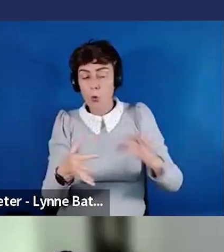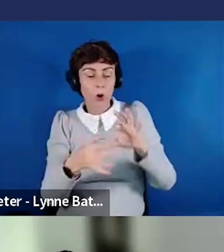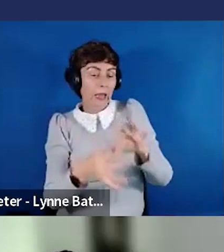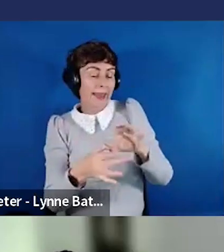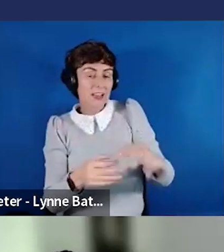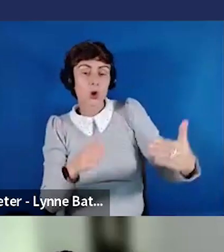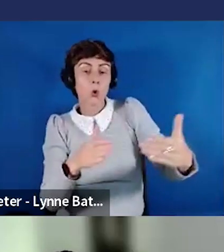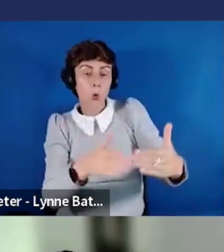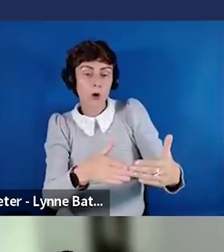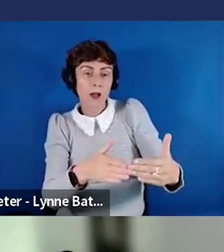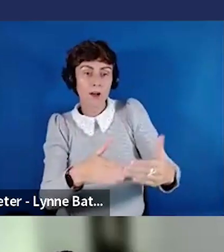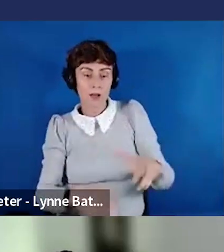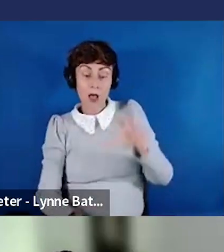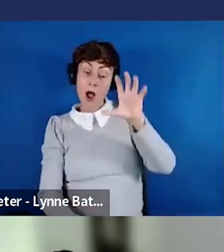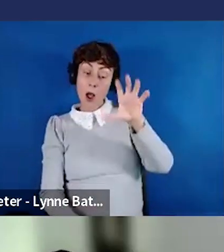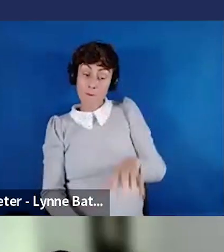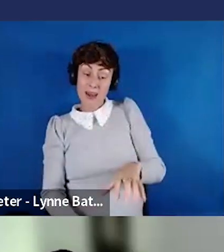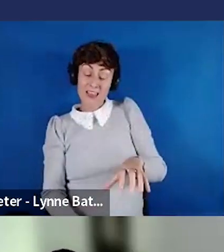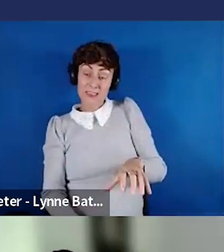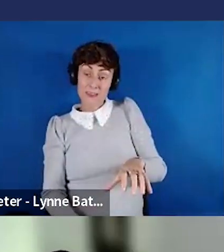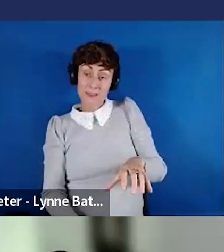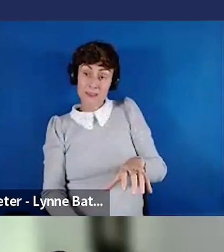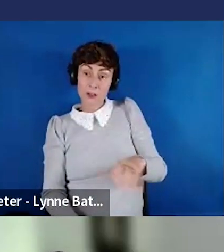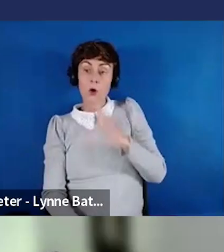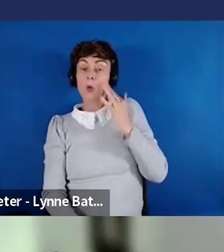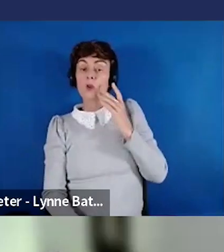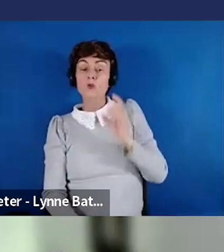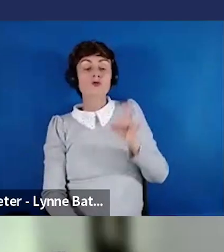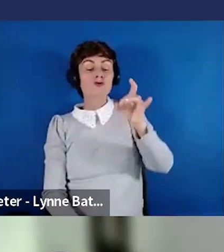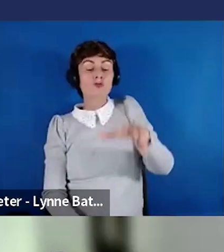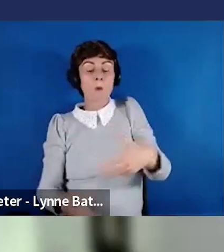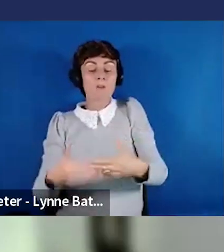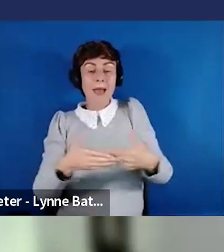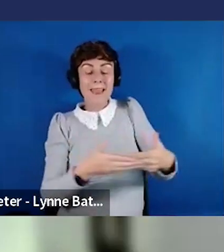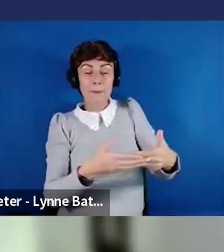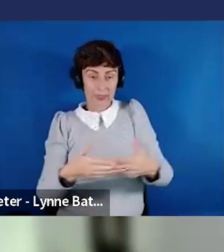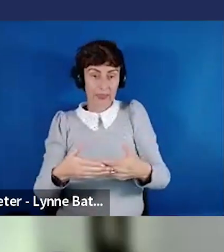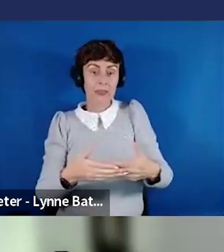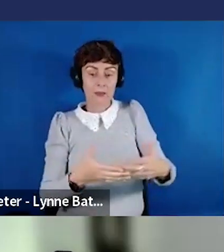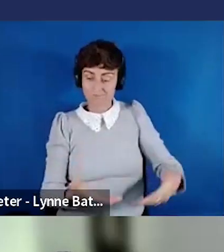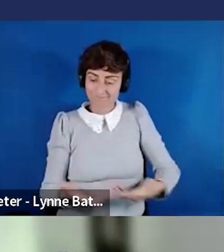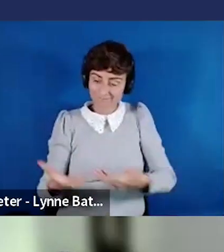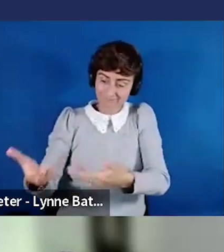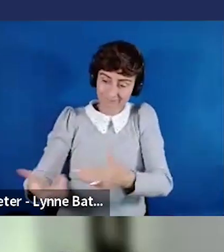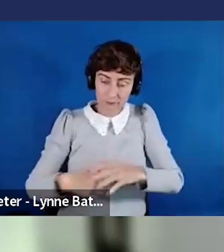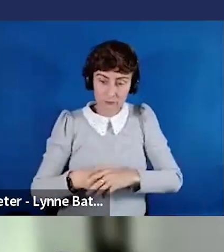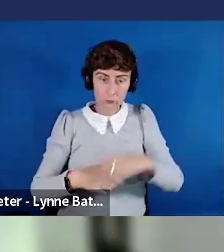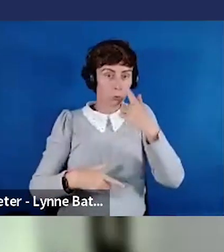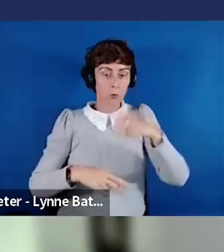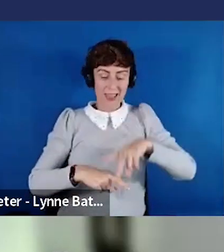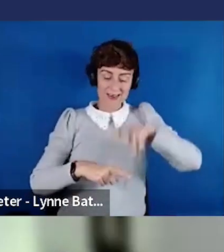whatever. And it's just a place when you're dropping off your baby, your infant, you can maybe sit